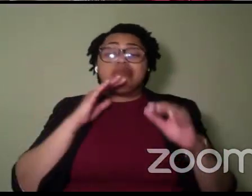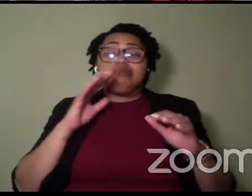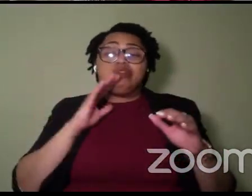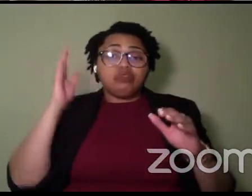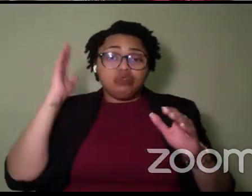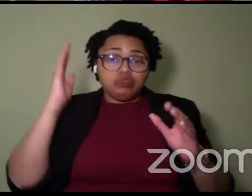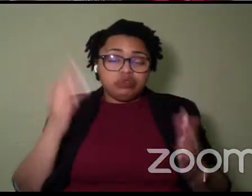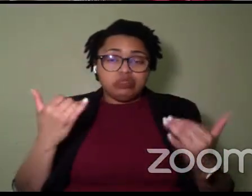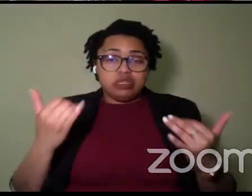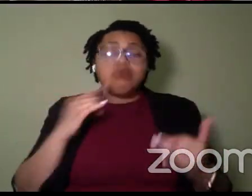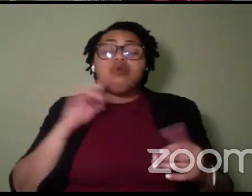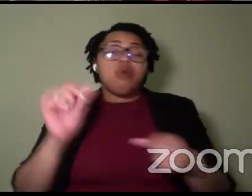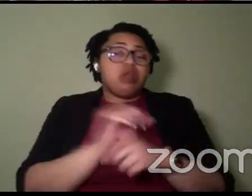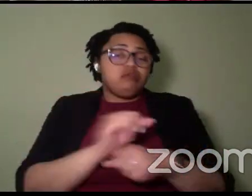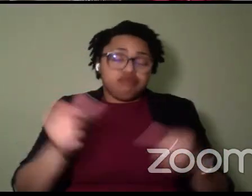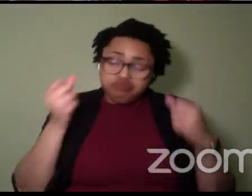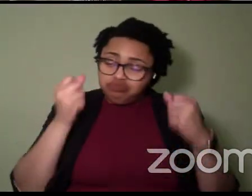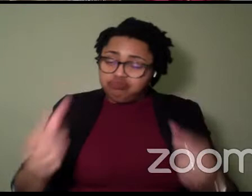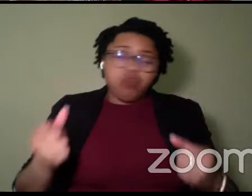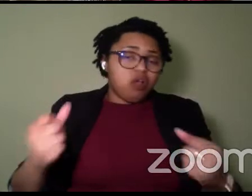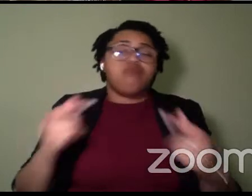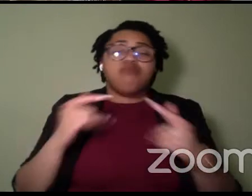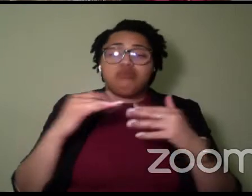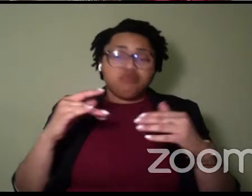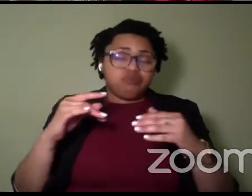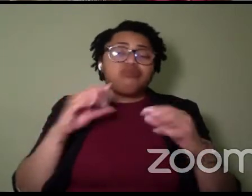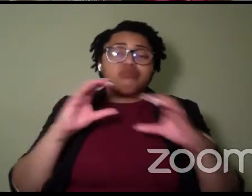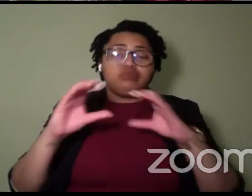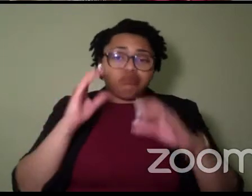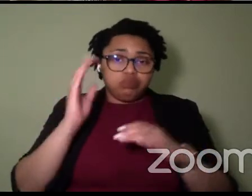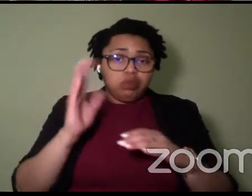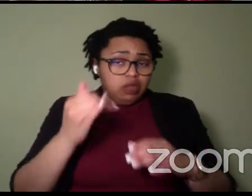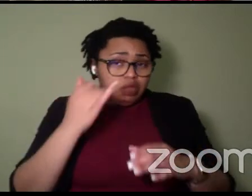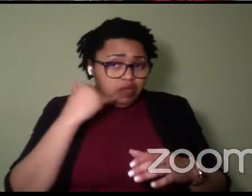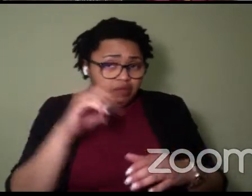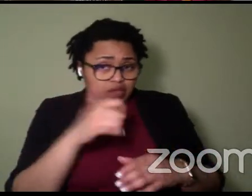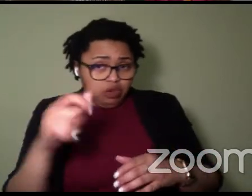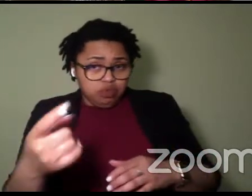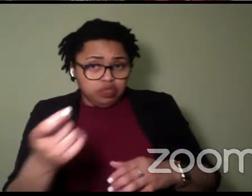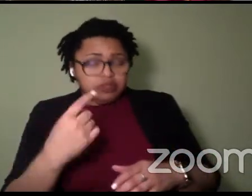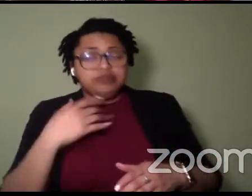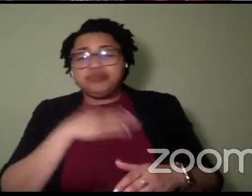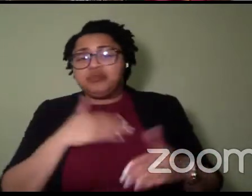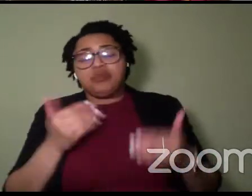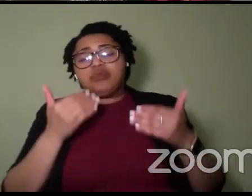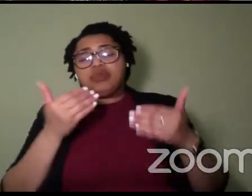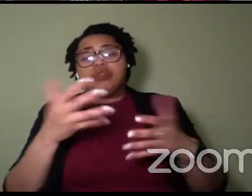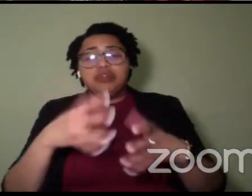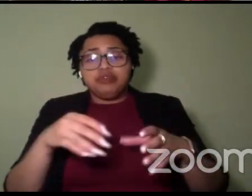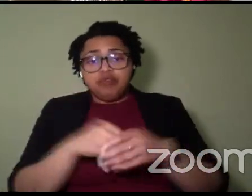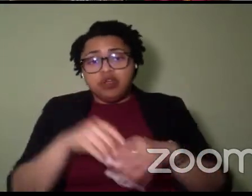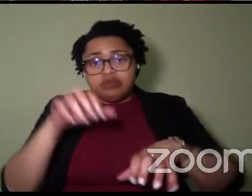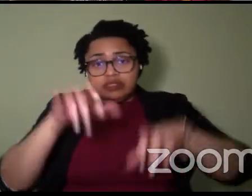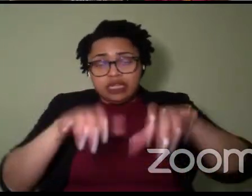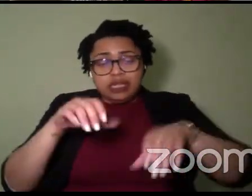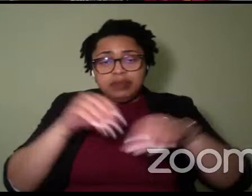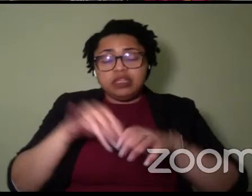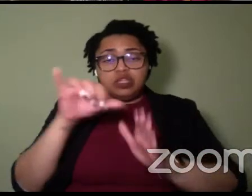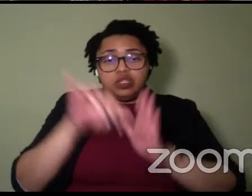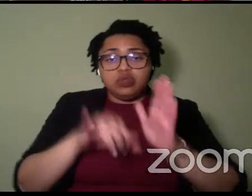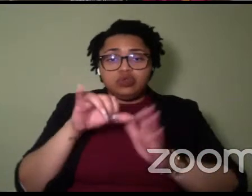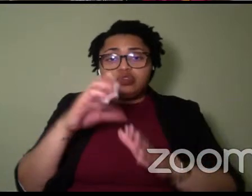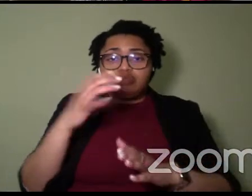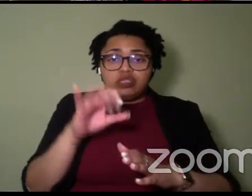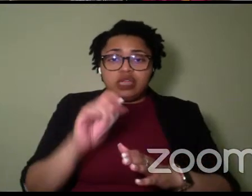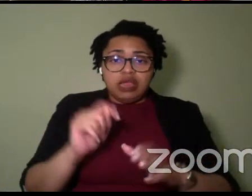a dynamic conversation. If you do have any questions, please feel free to put them in the YouTube chat, and we'll try